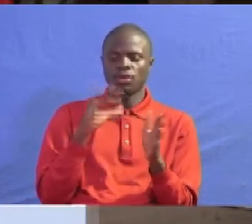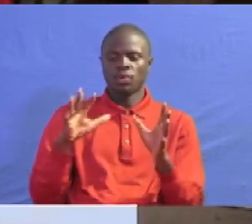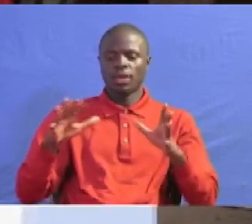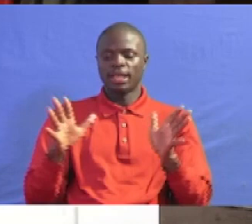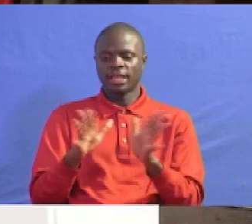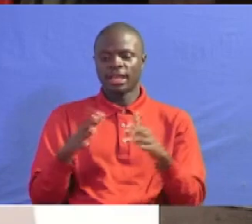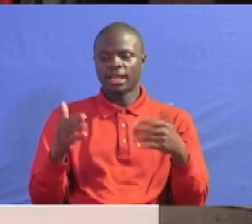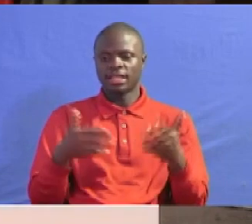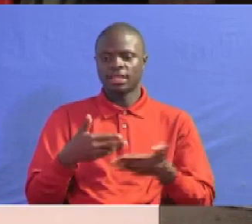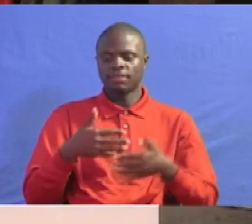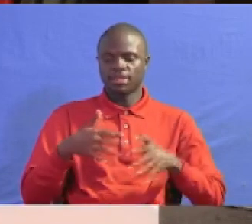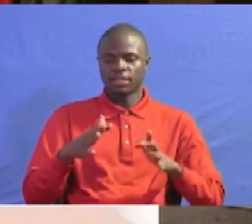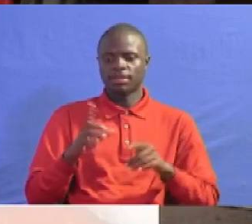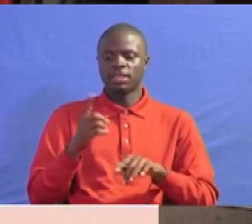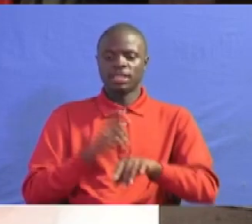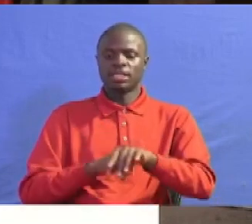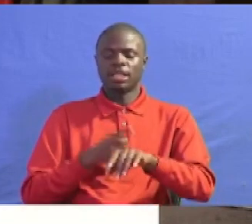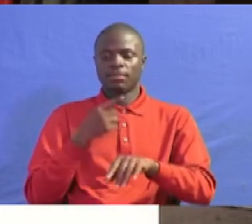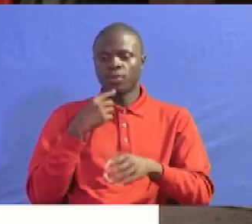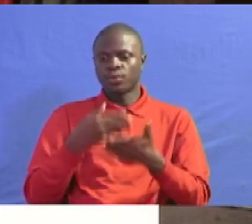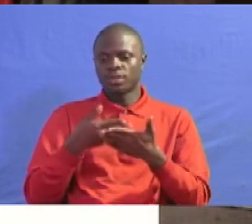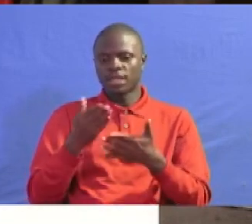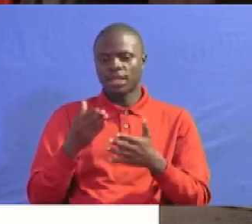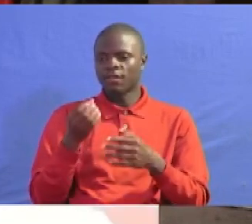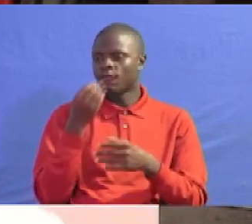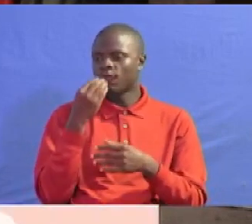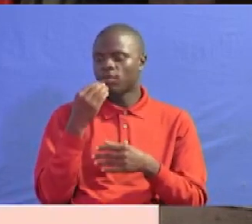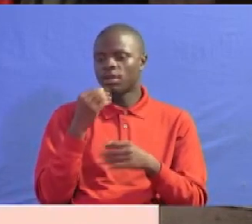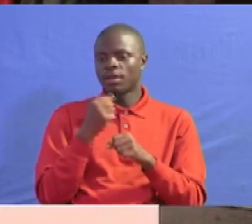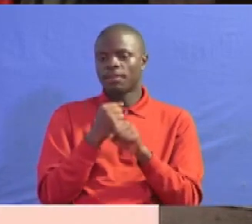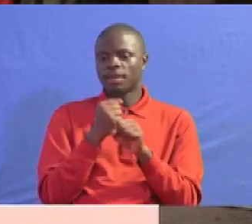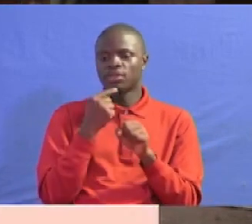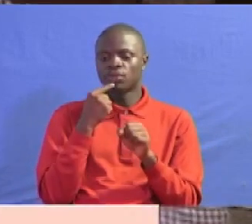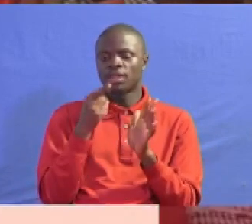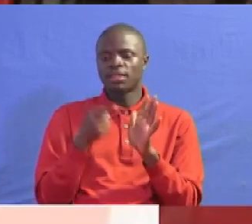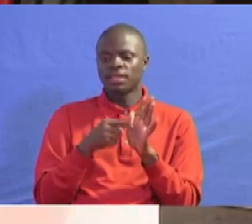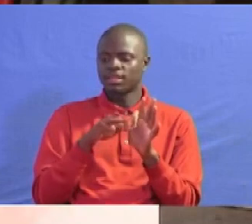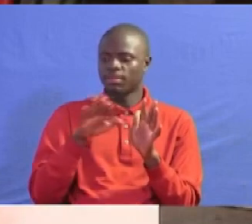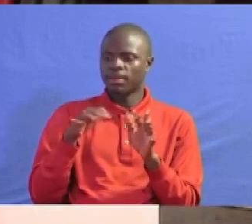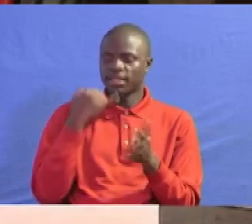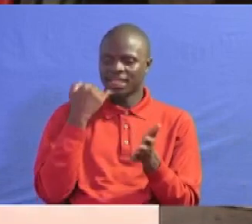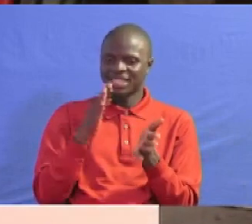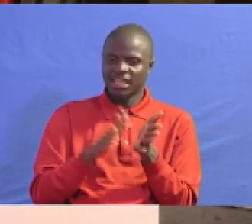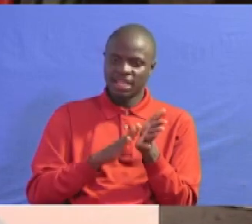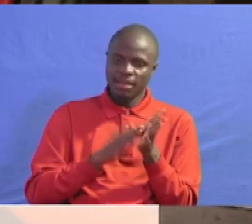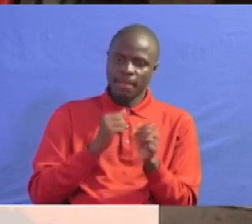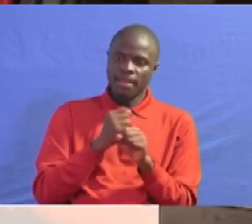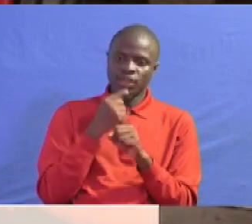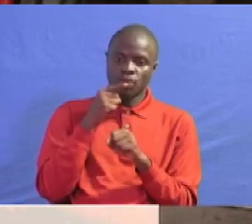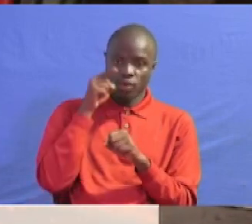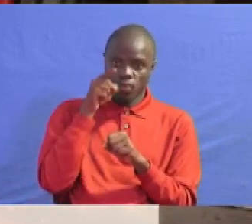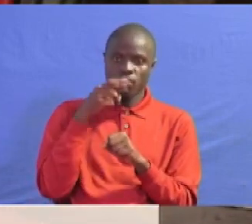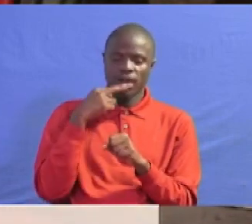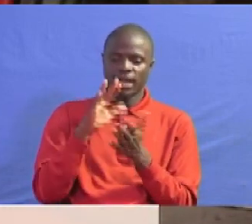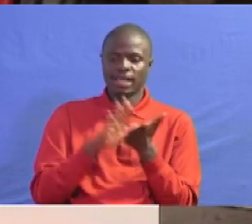the traders, every time you are selling a food commodity, ensure that that place is clean, ensure yourself you are clean,